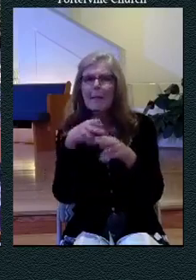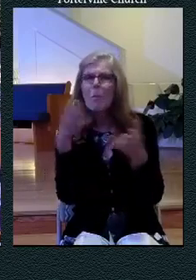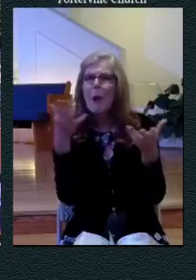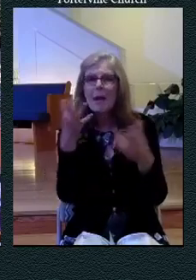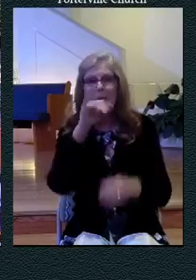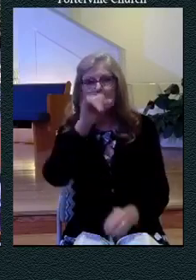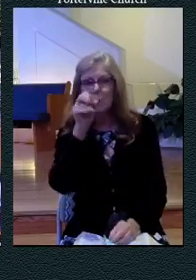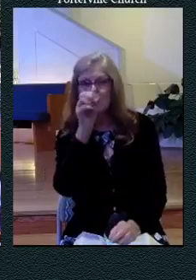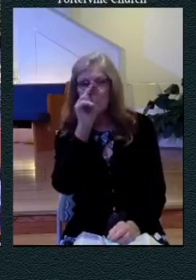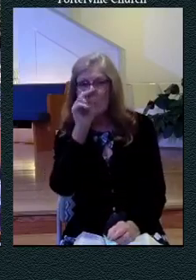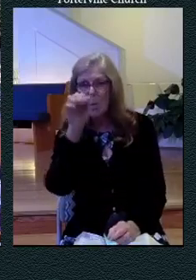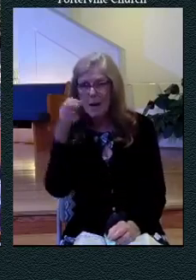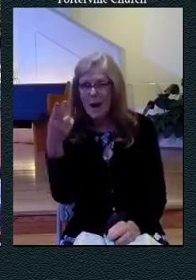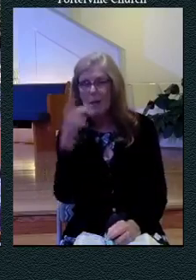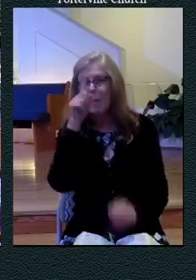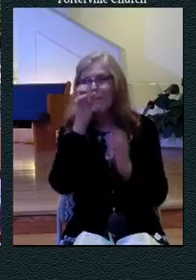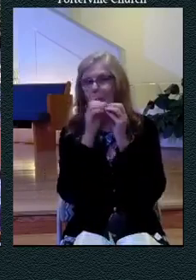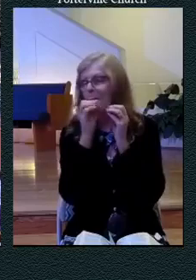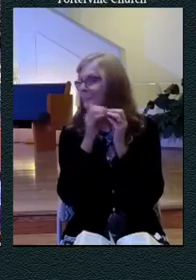Good. I have one more.